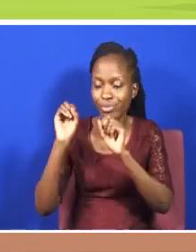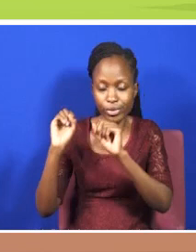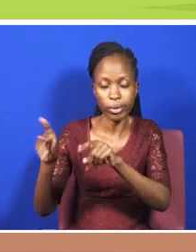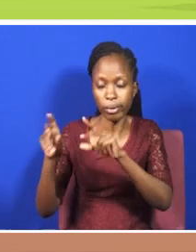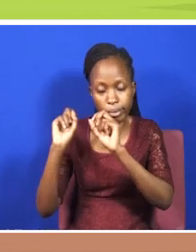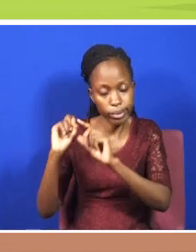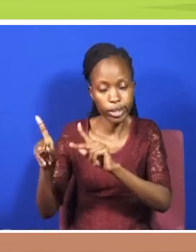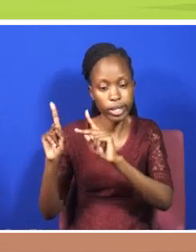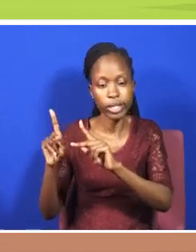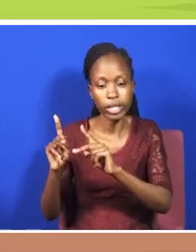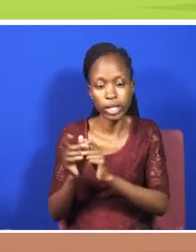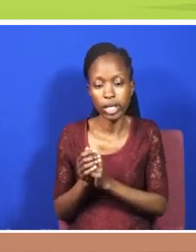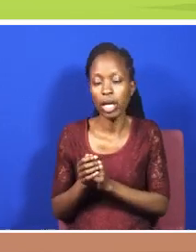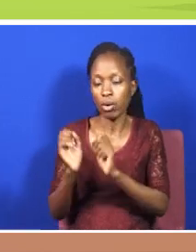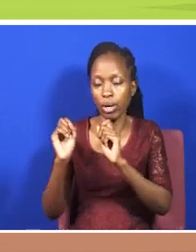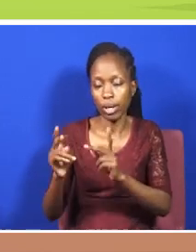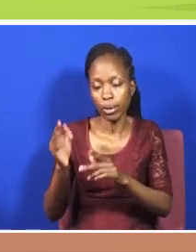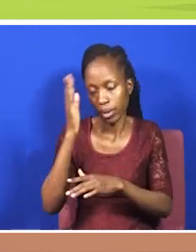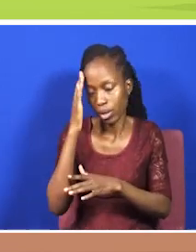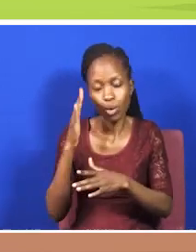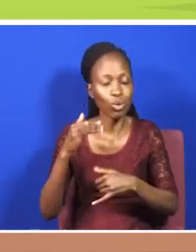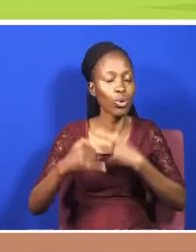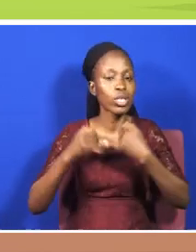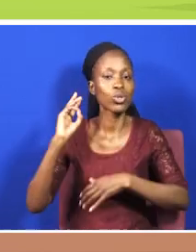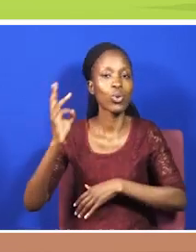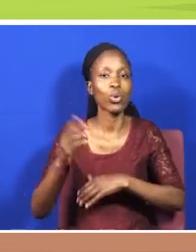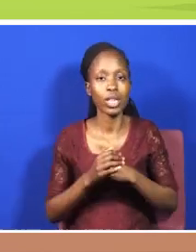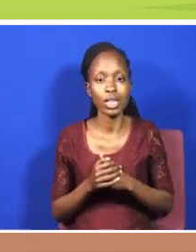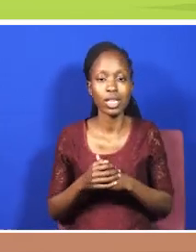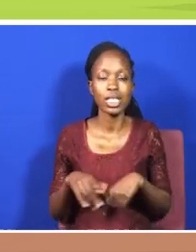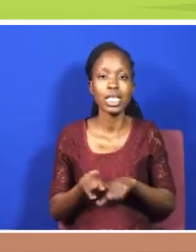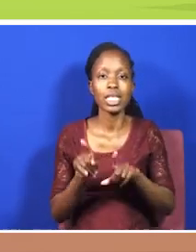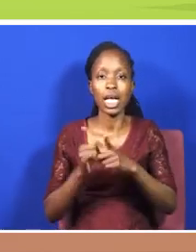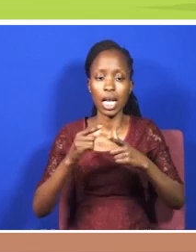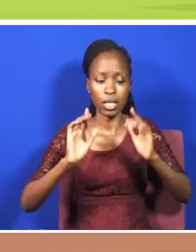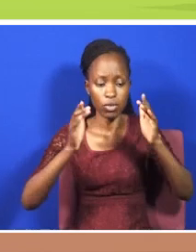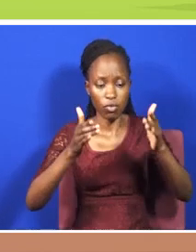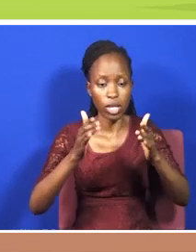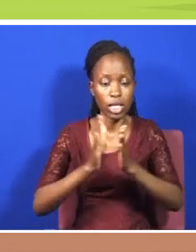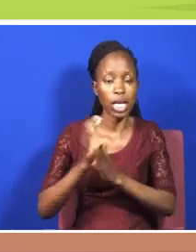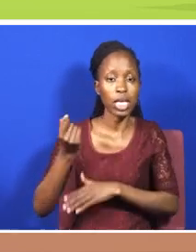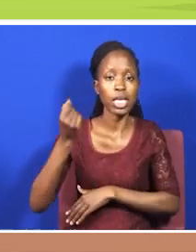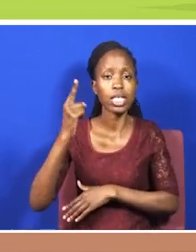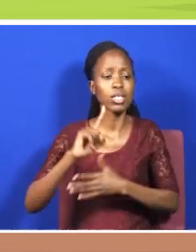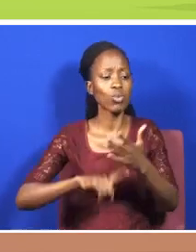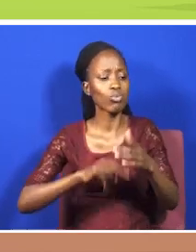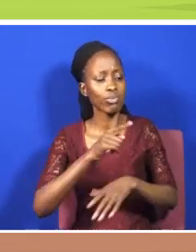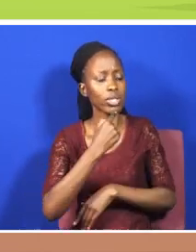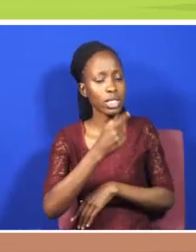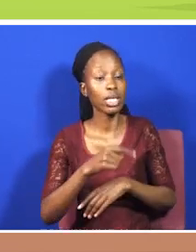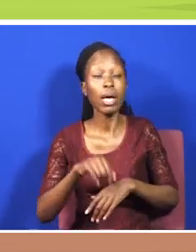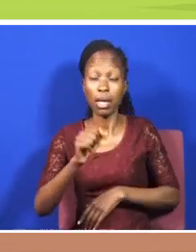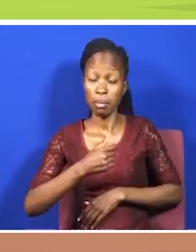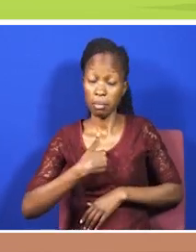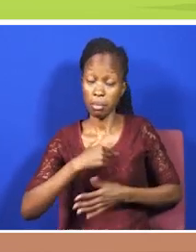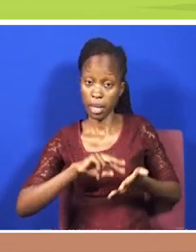to swim, and even when we go to... Okay, Shaki, you've made your point. You will have fun there. But